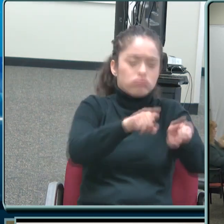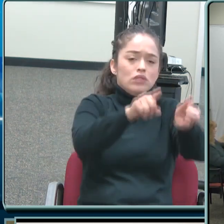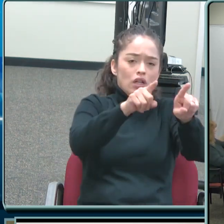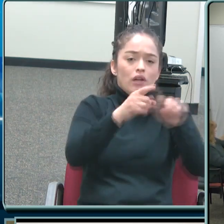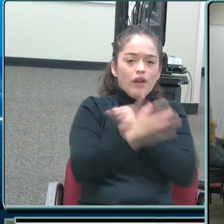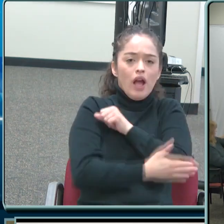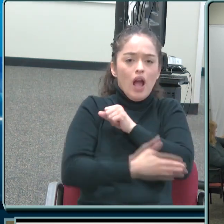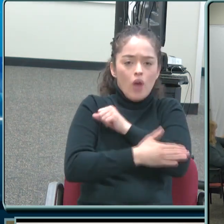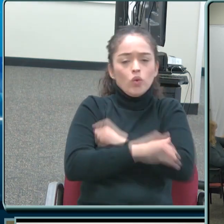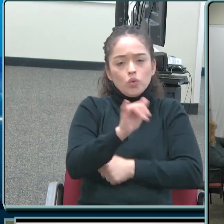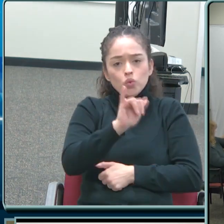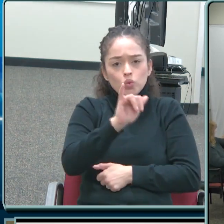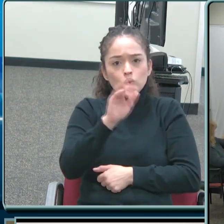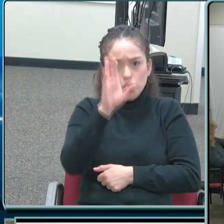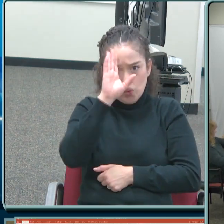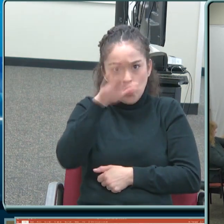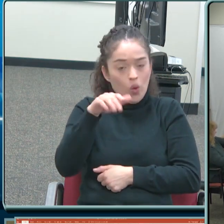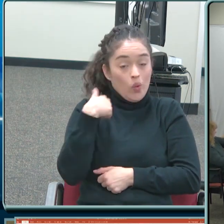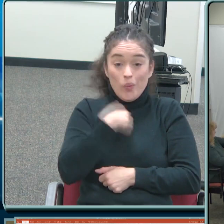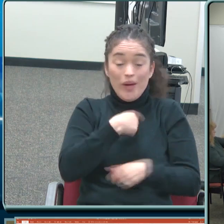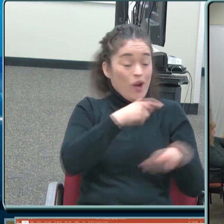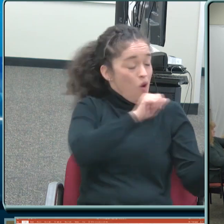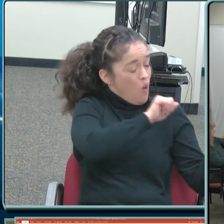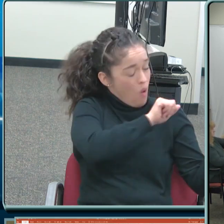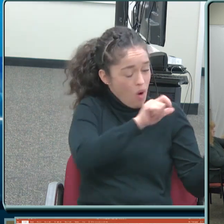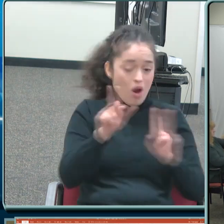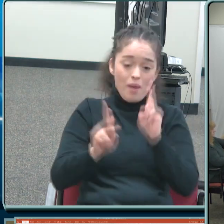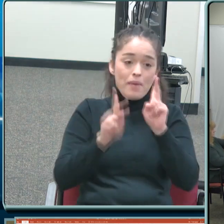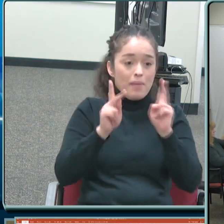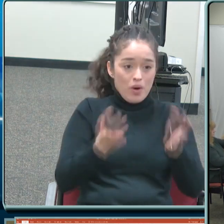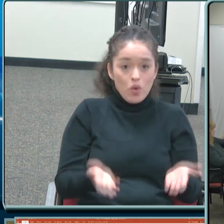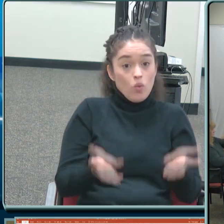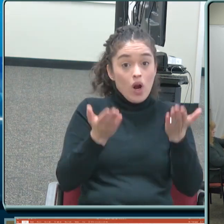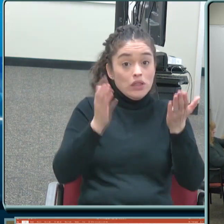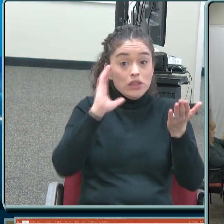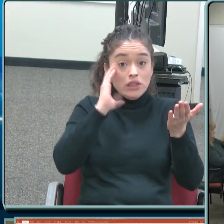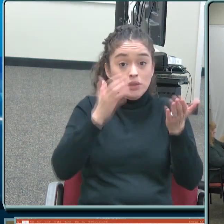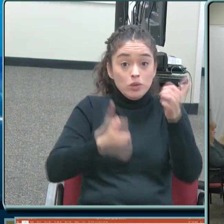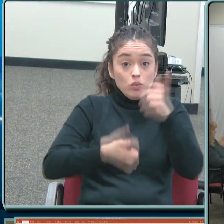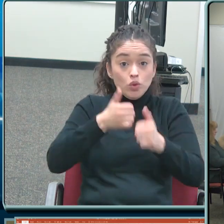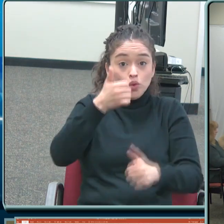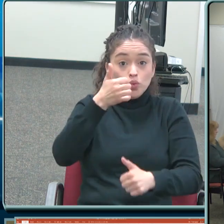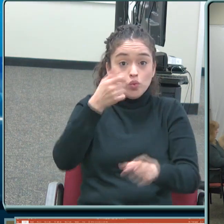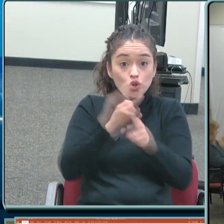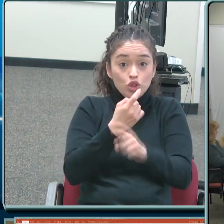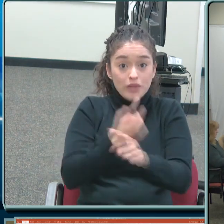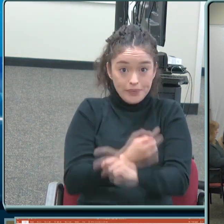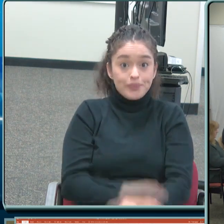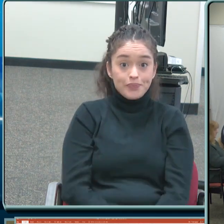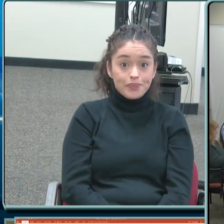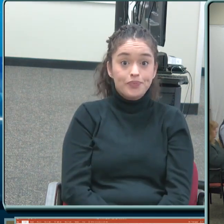was mentioned, across the board raises, so it seems appropriate. Okay.